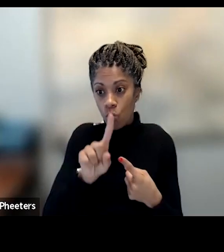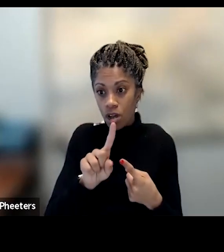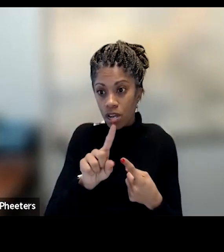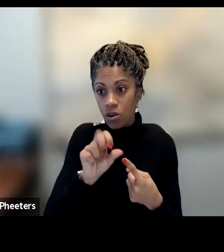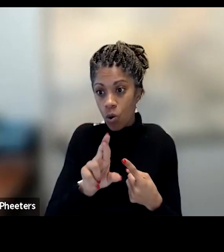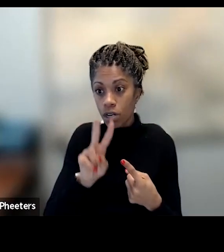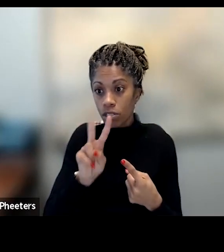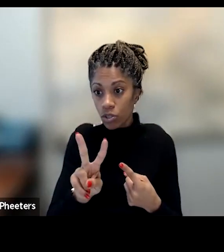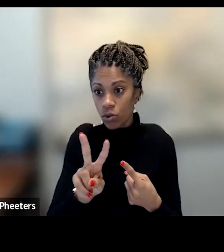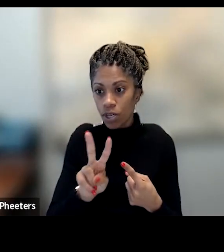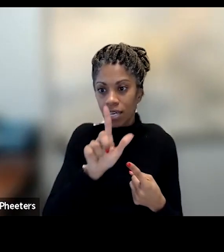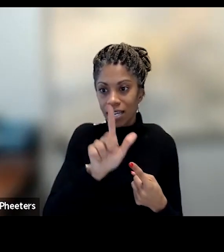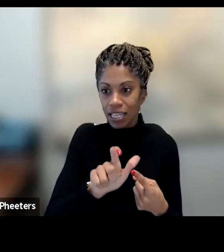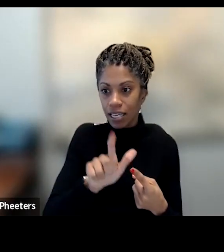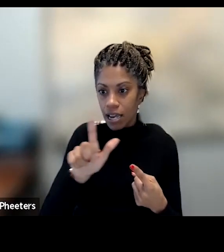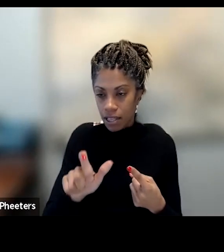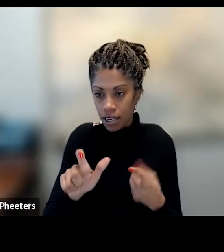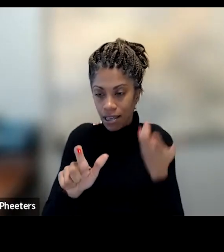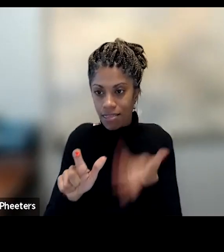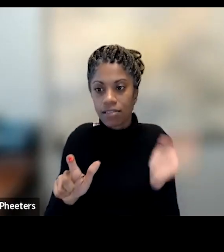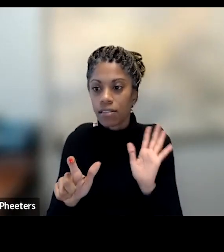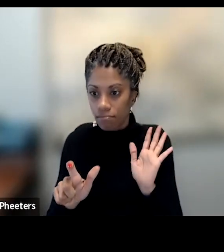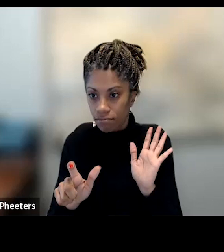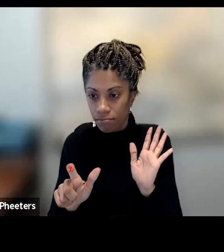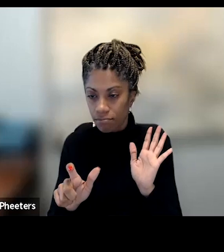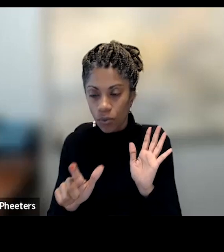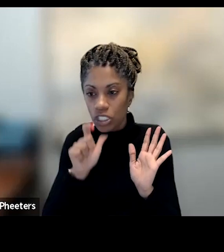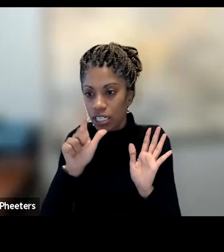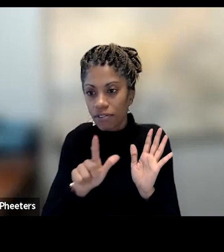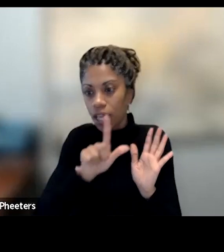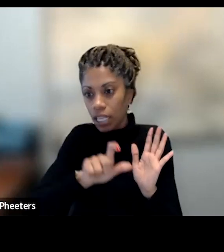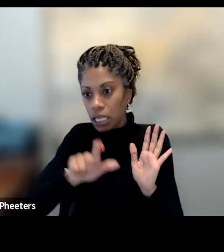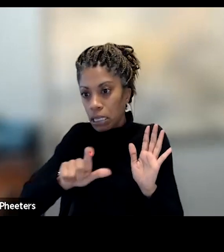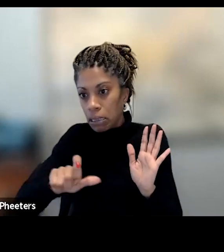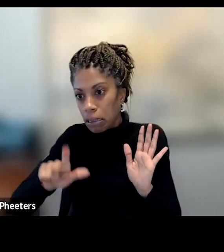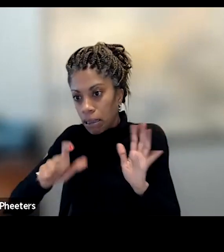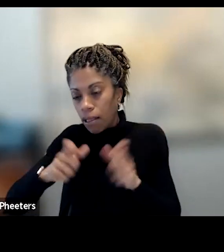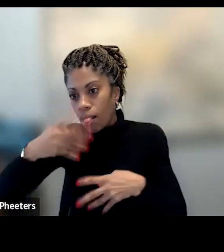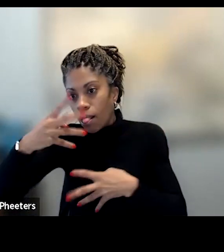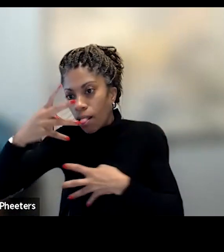So one of the things you'll notice that we've added the glossary bar at the top. And so we want